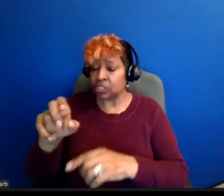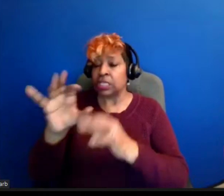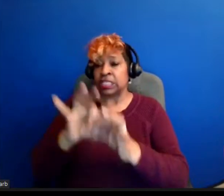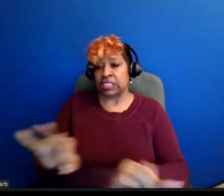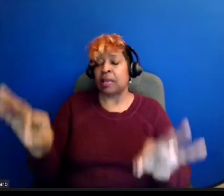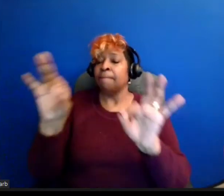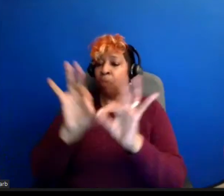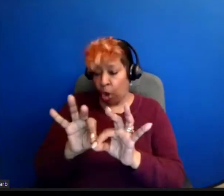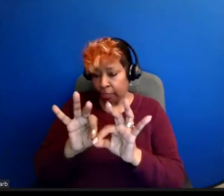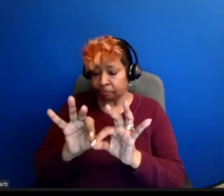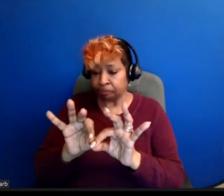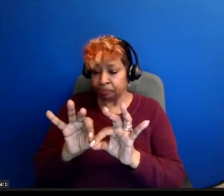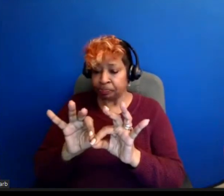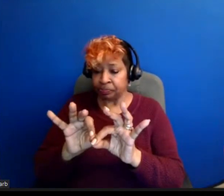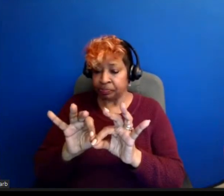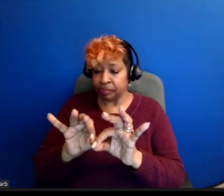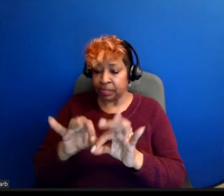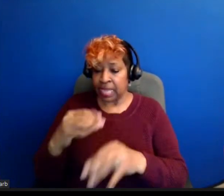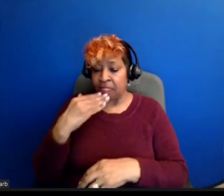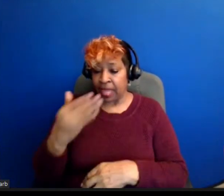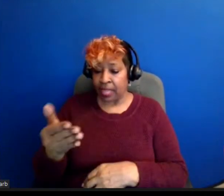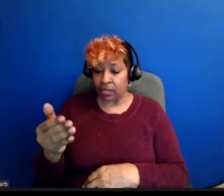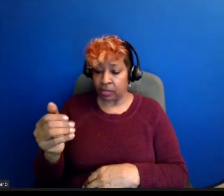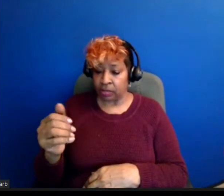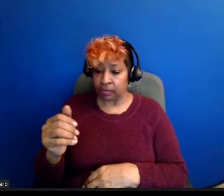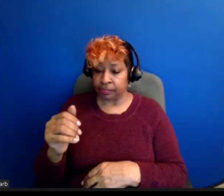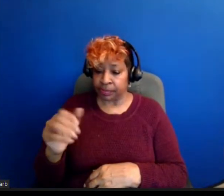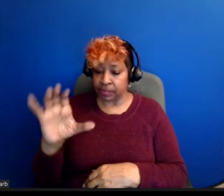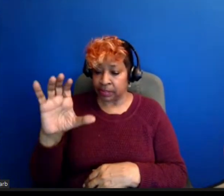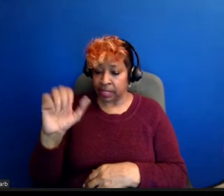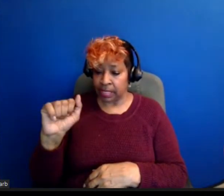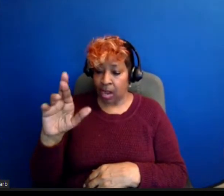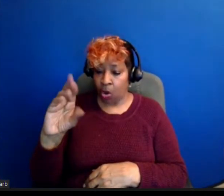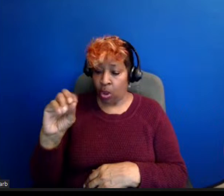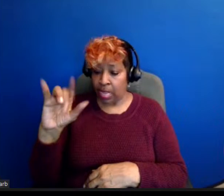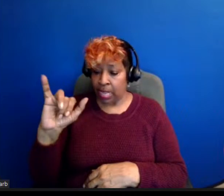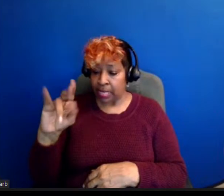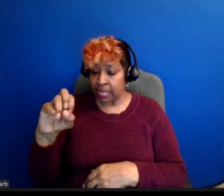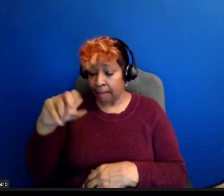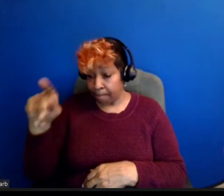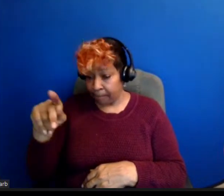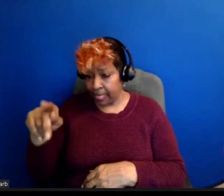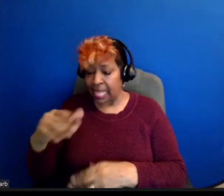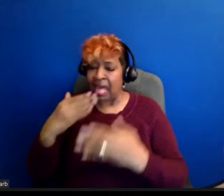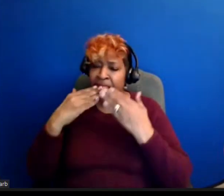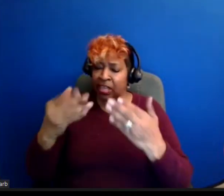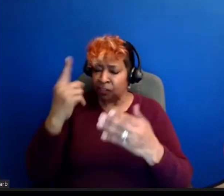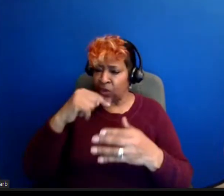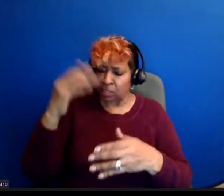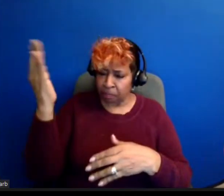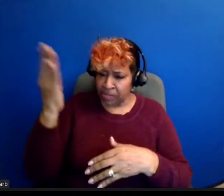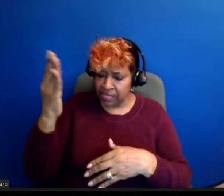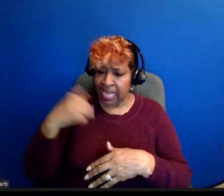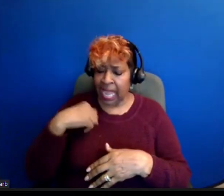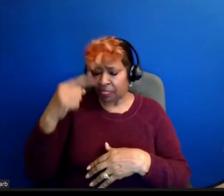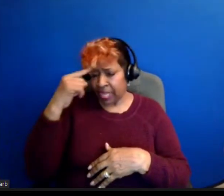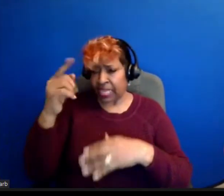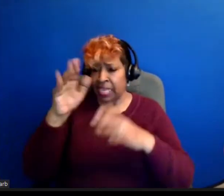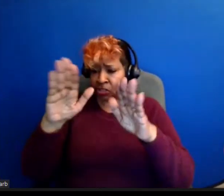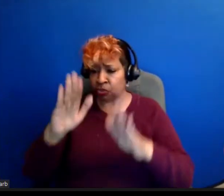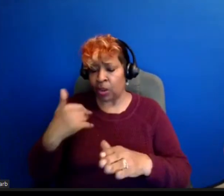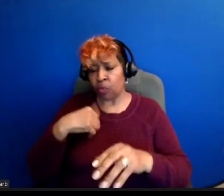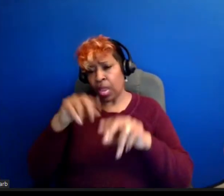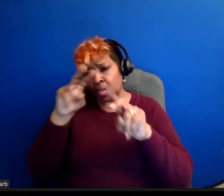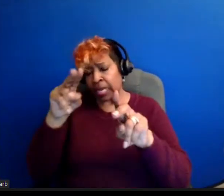you. Caroline Pavlicek. Hi, thank you for the presentation. I think it's really great that we're looking to